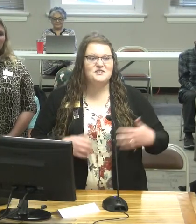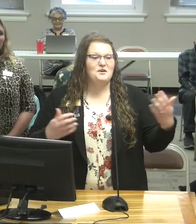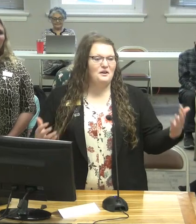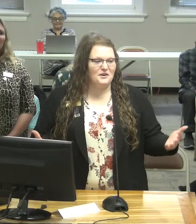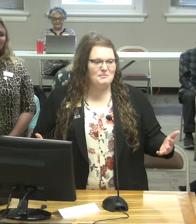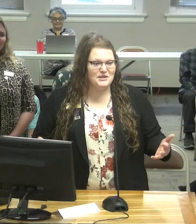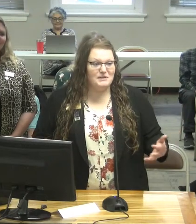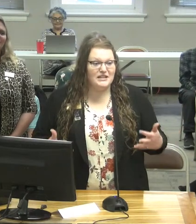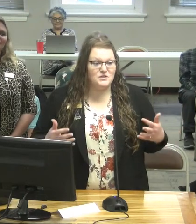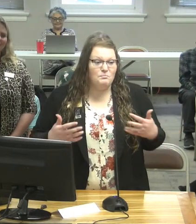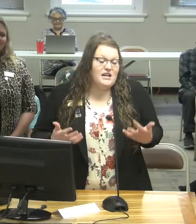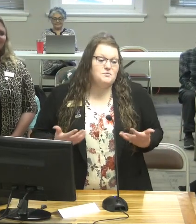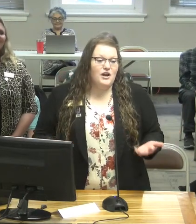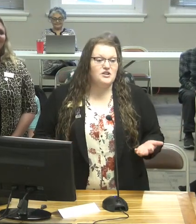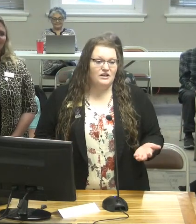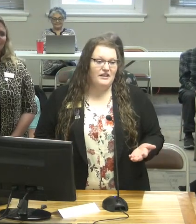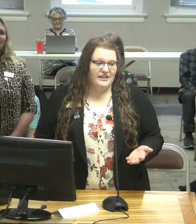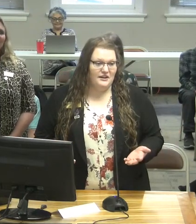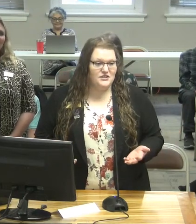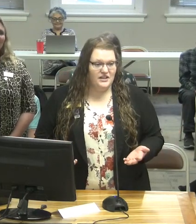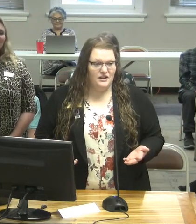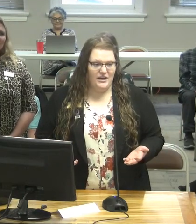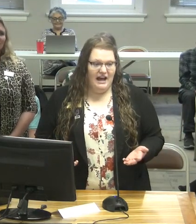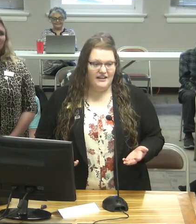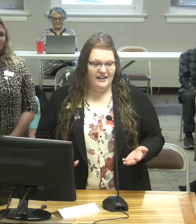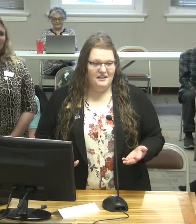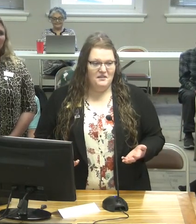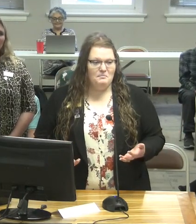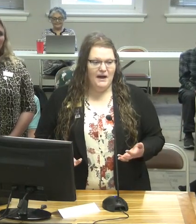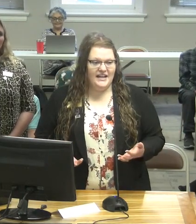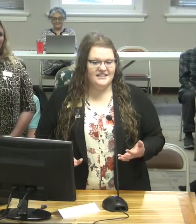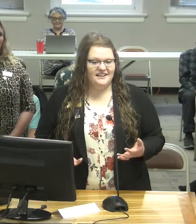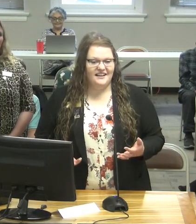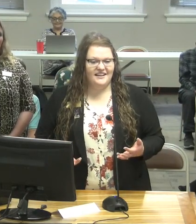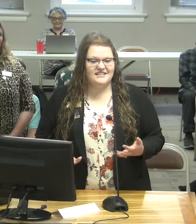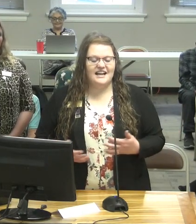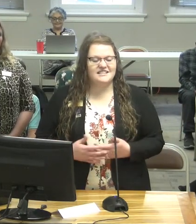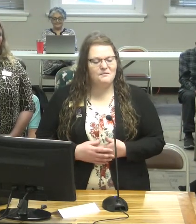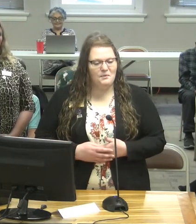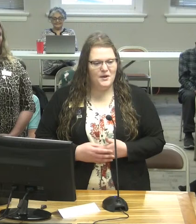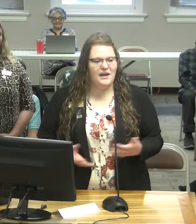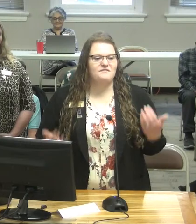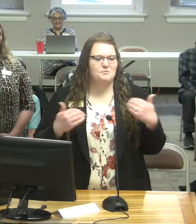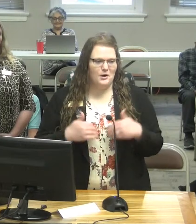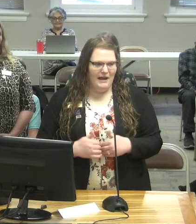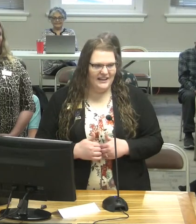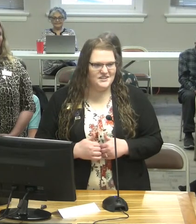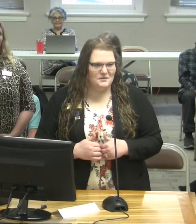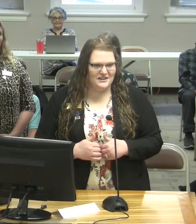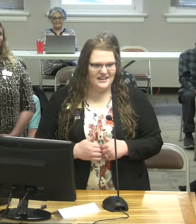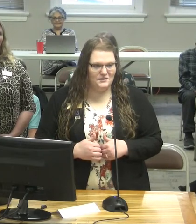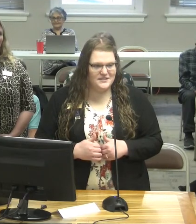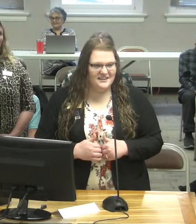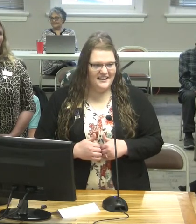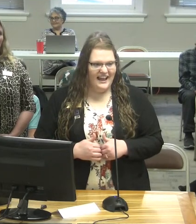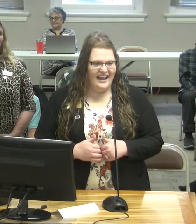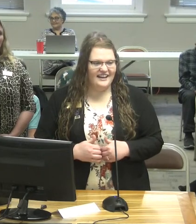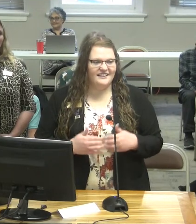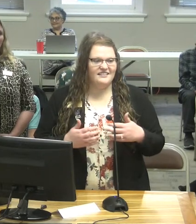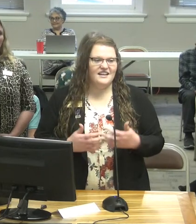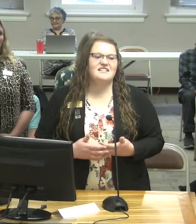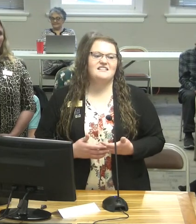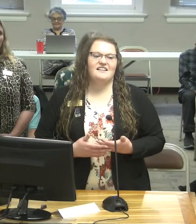so overbooked because because we are servant leaders in reality but at some point we have to pour back into ourselves